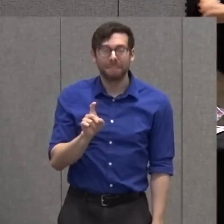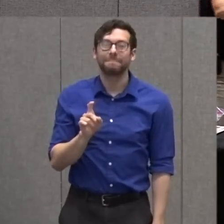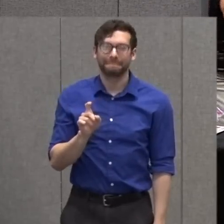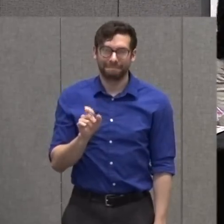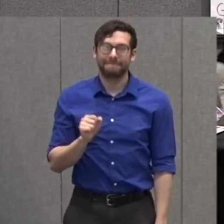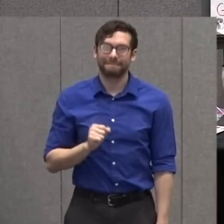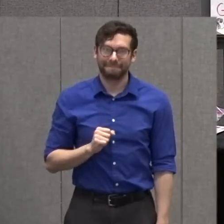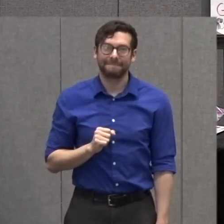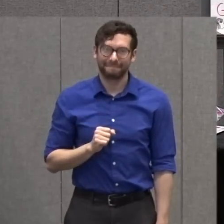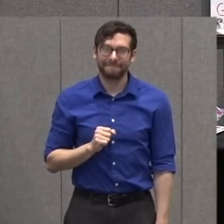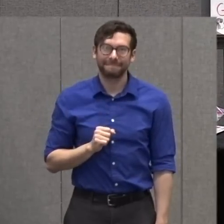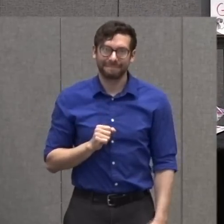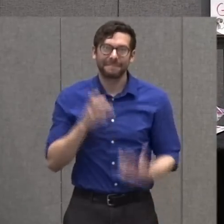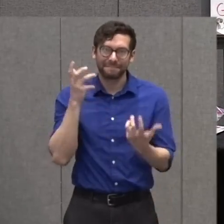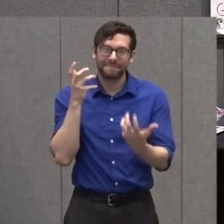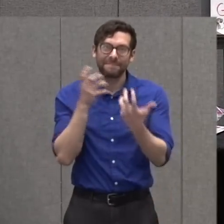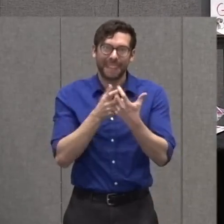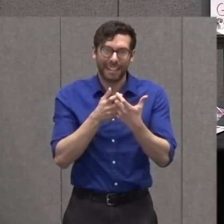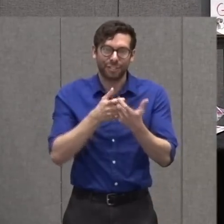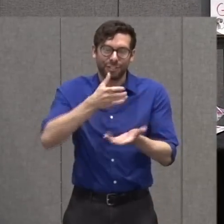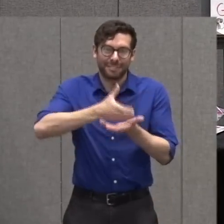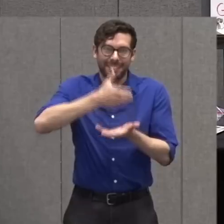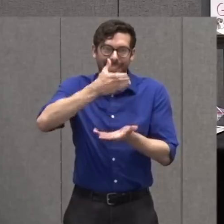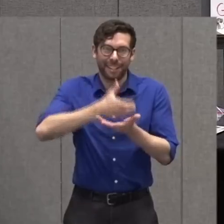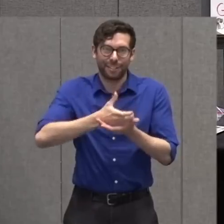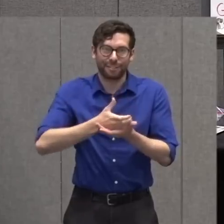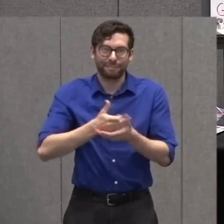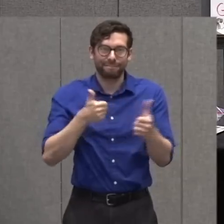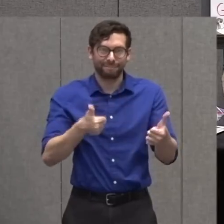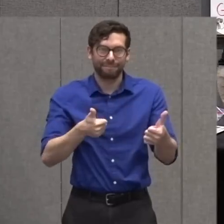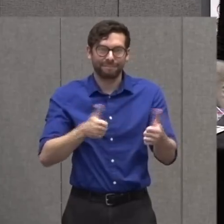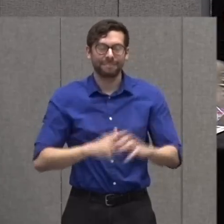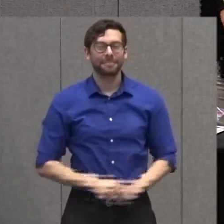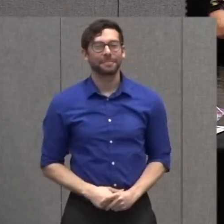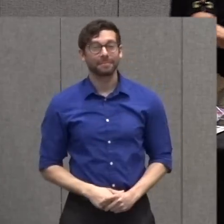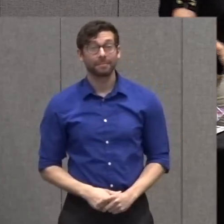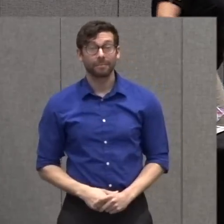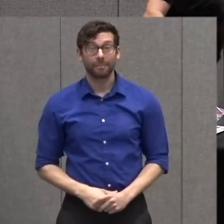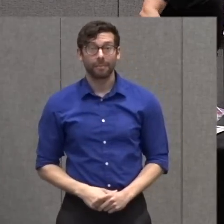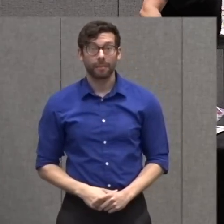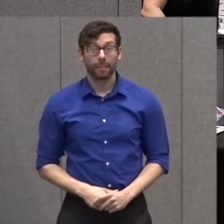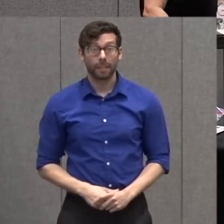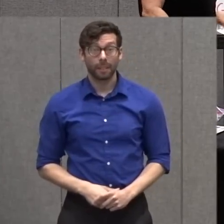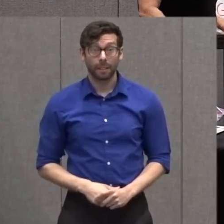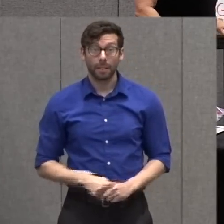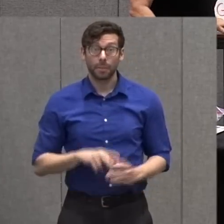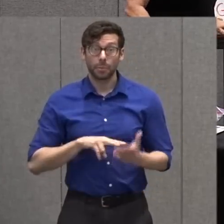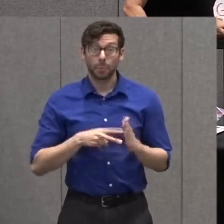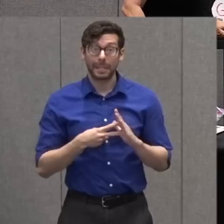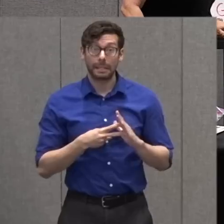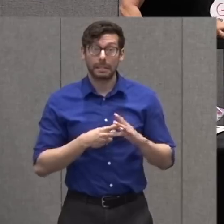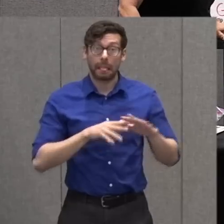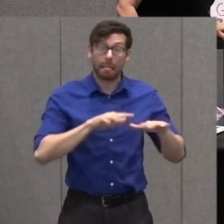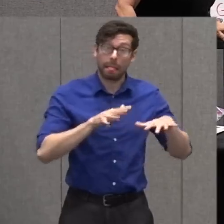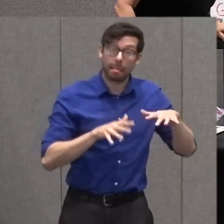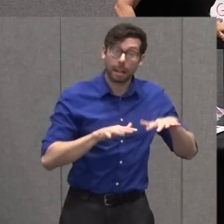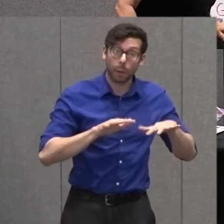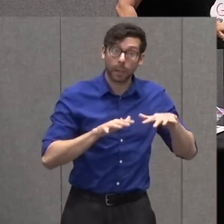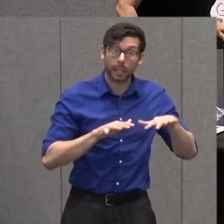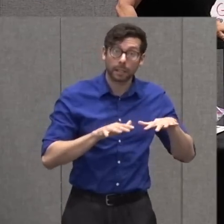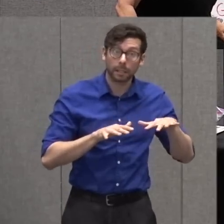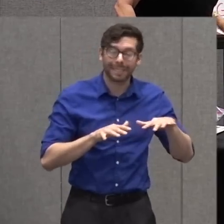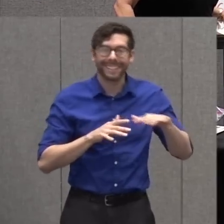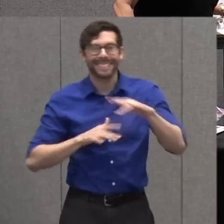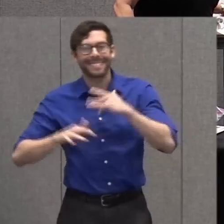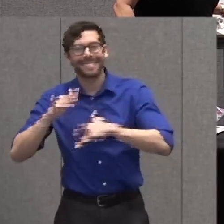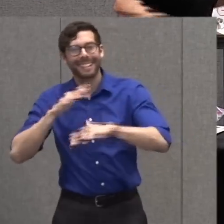takes the place of the container. Yes. Very good. So, is it a liquid or is it a gas?